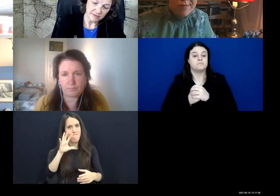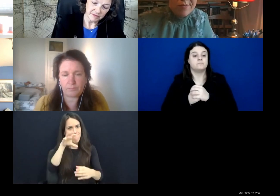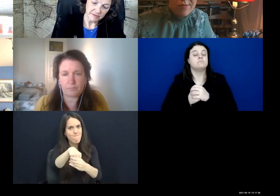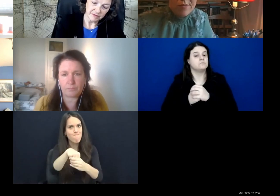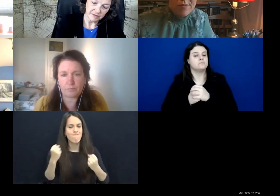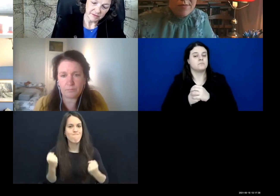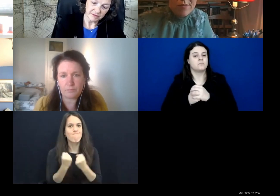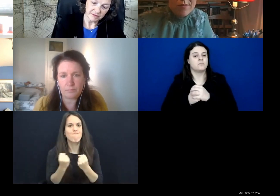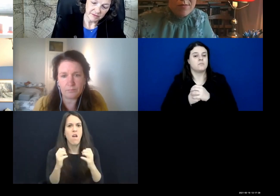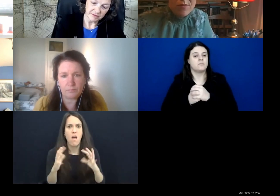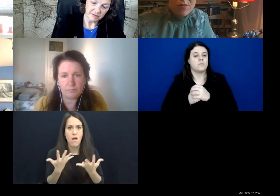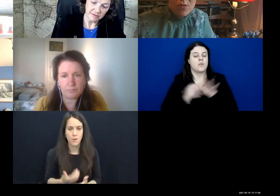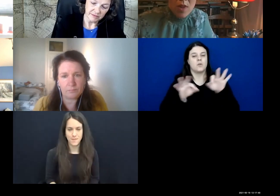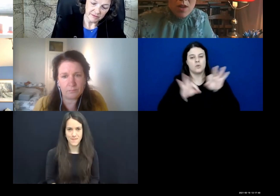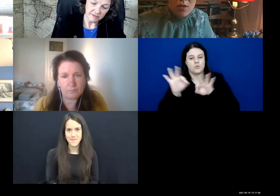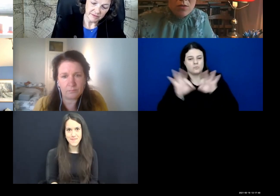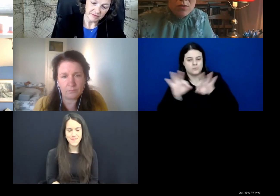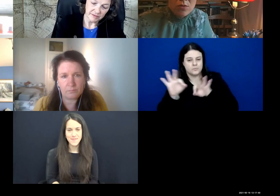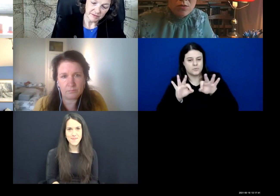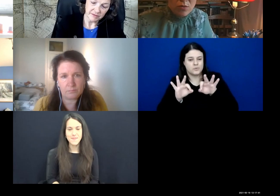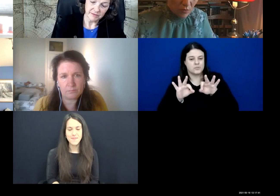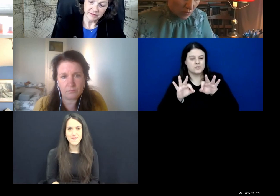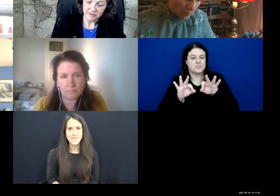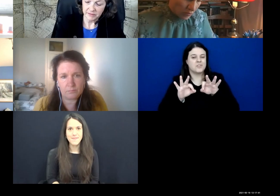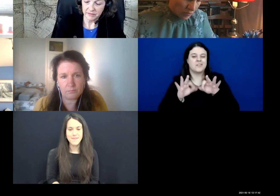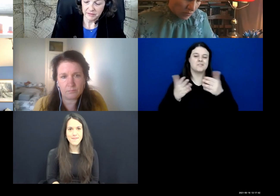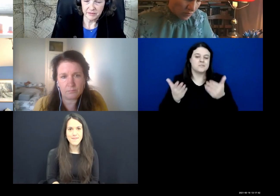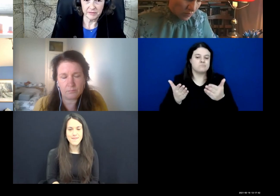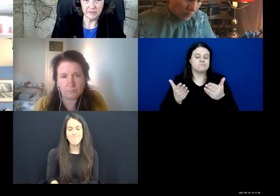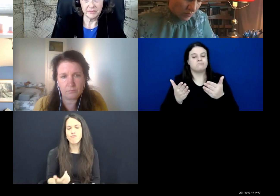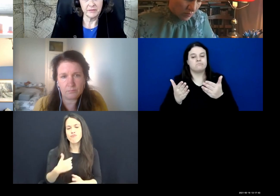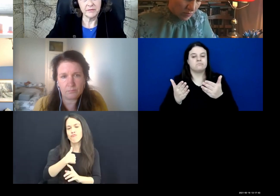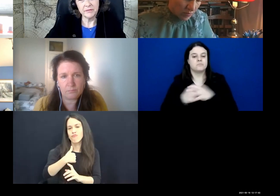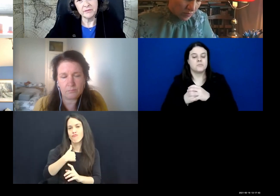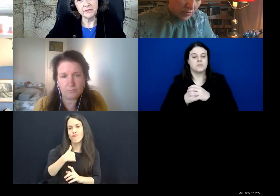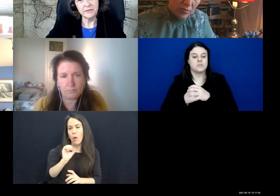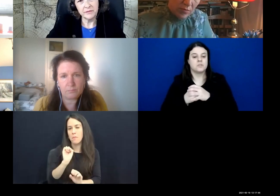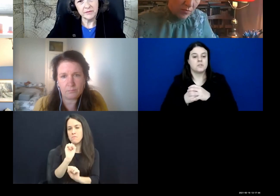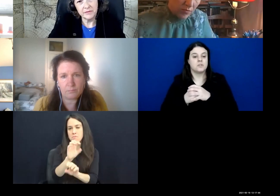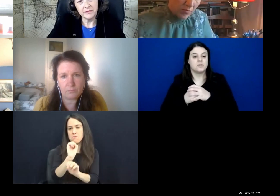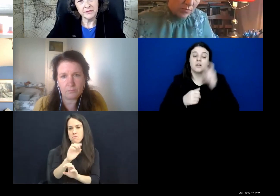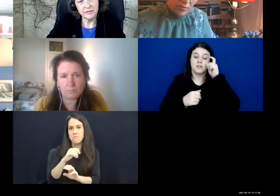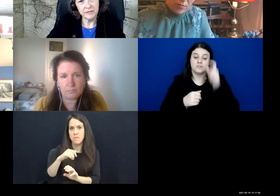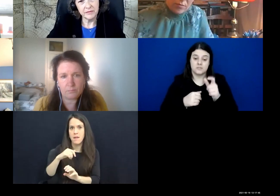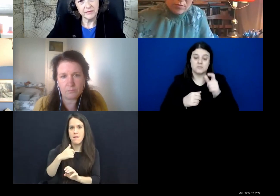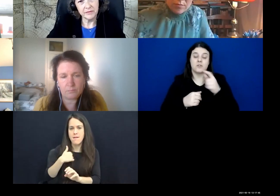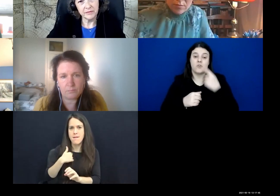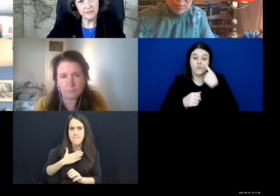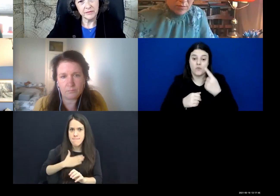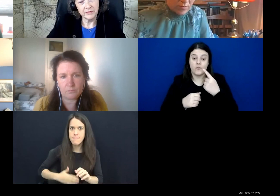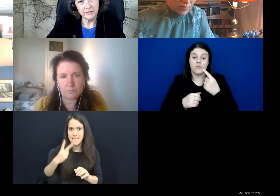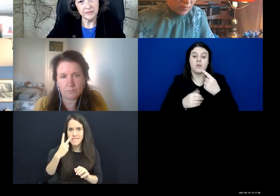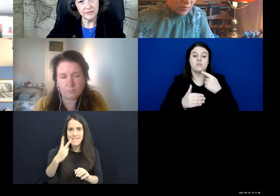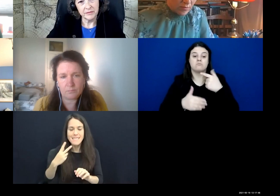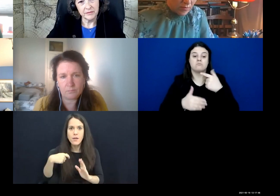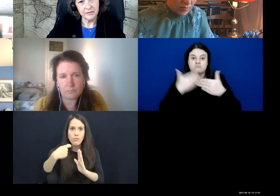this is more in projects. I mean, just as by way of a bit of background, I've been interested to see increasing participation of